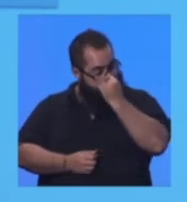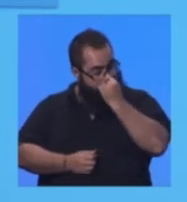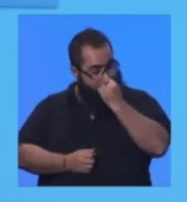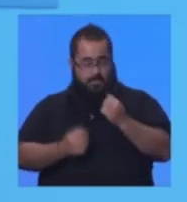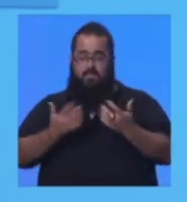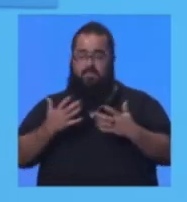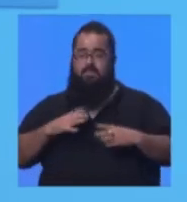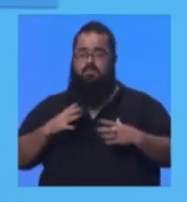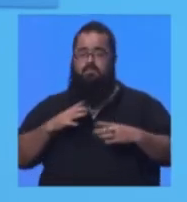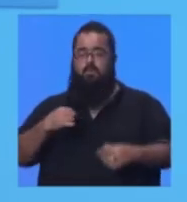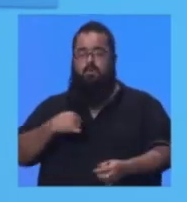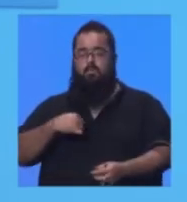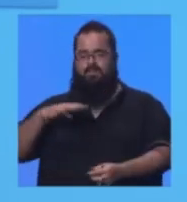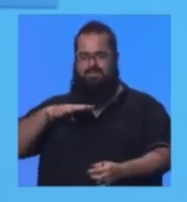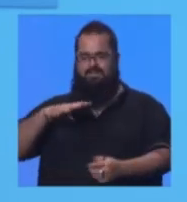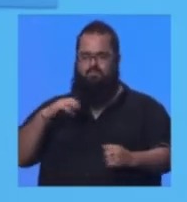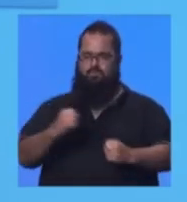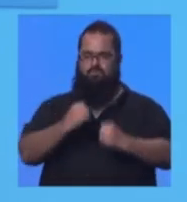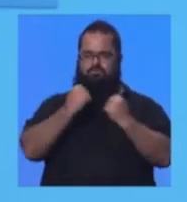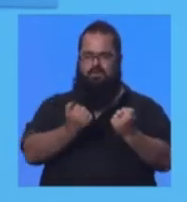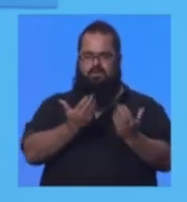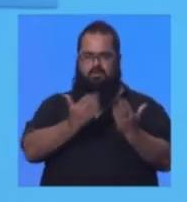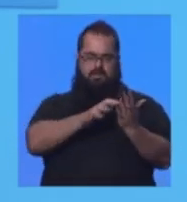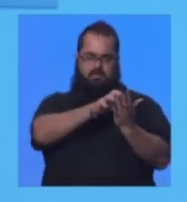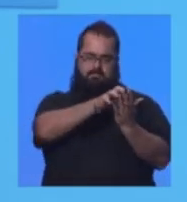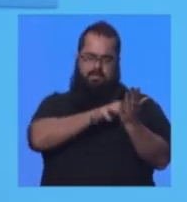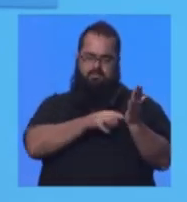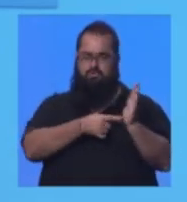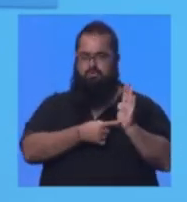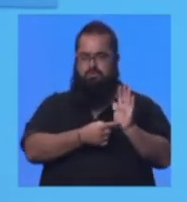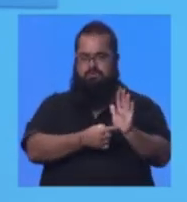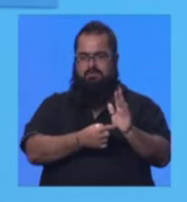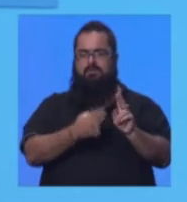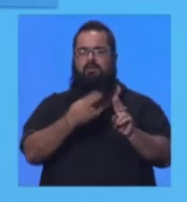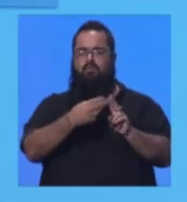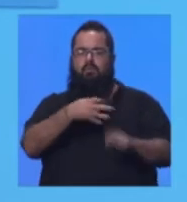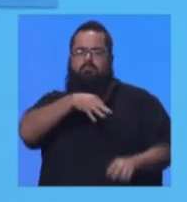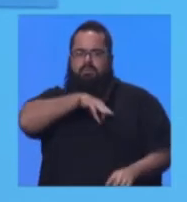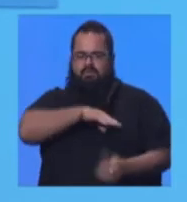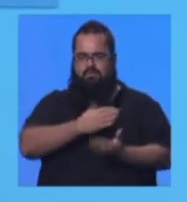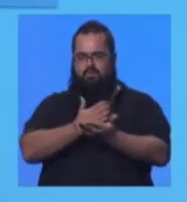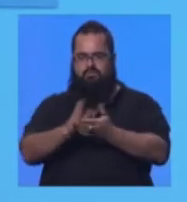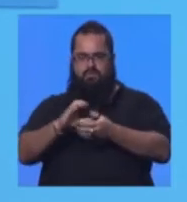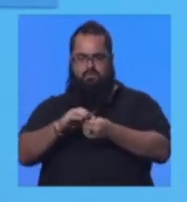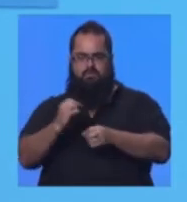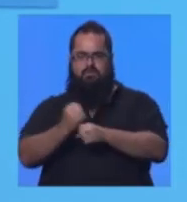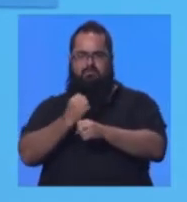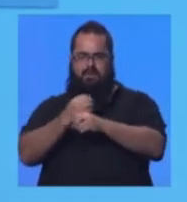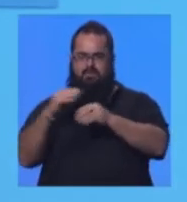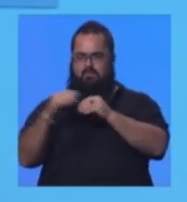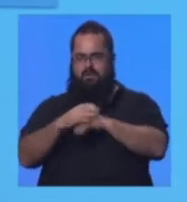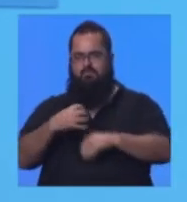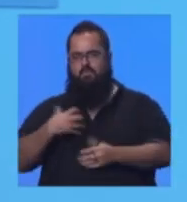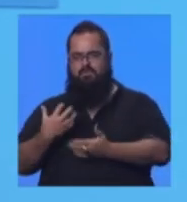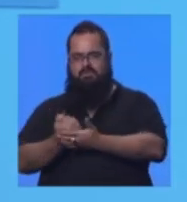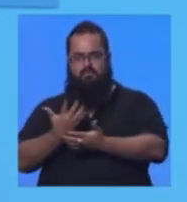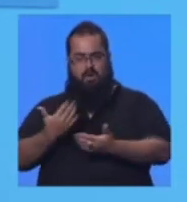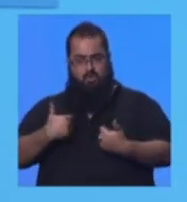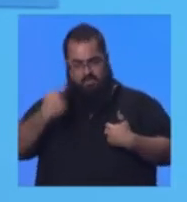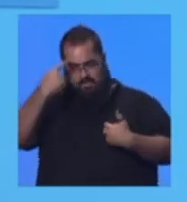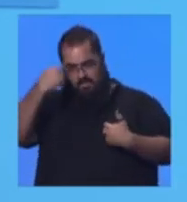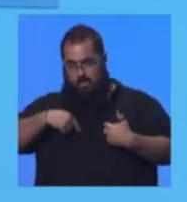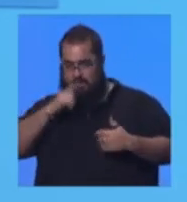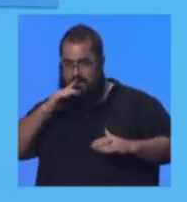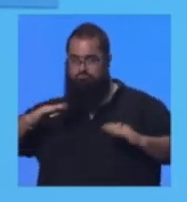to strengthen the balance sheet for the benefit of shareholders and to make the bank safer. But I don't know that I can reduce it down